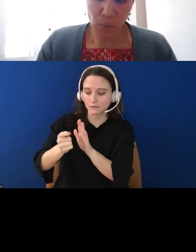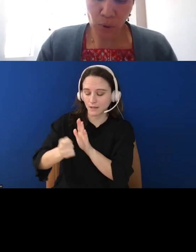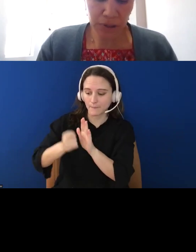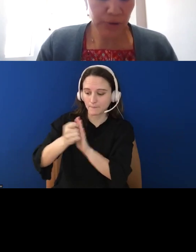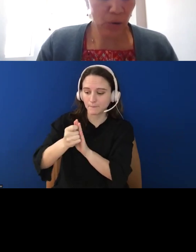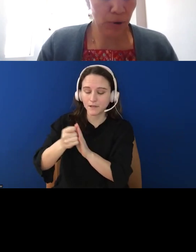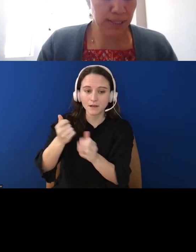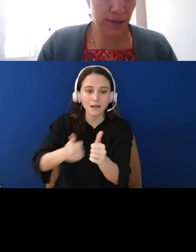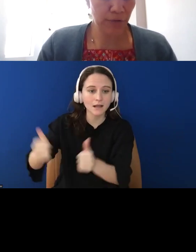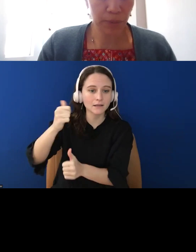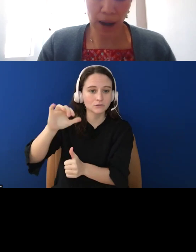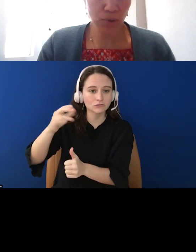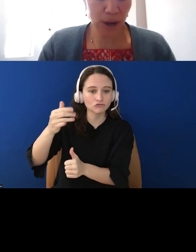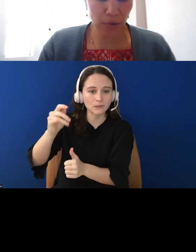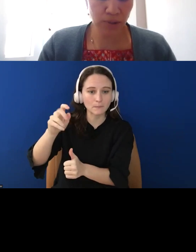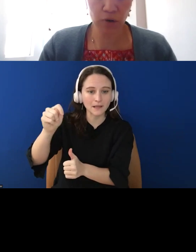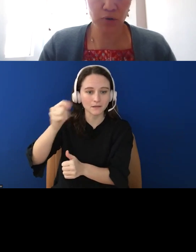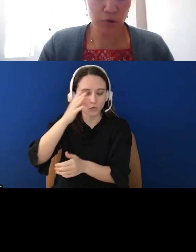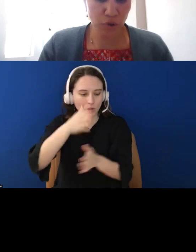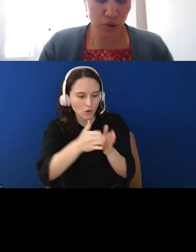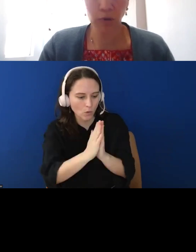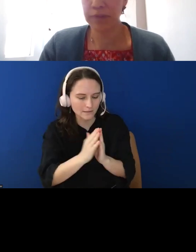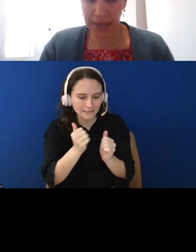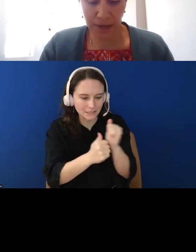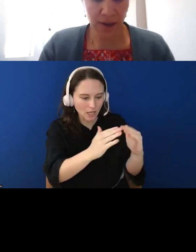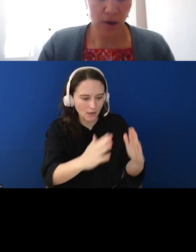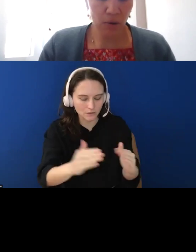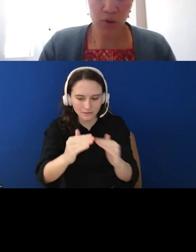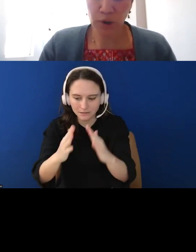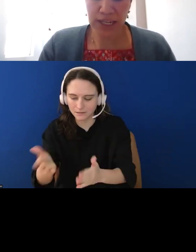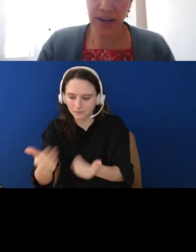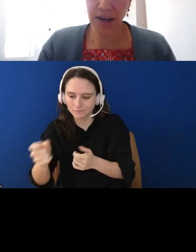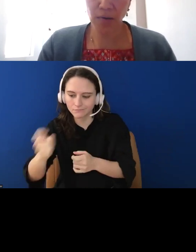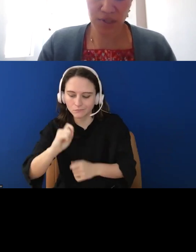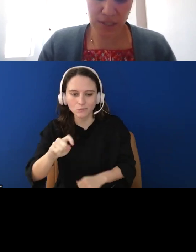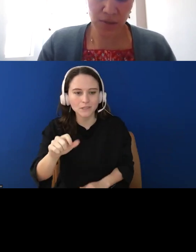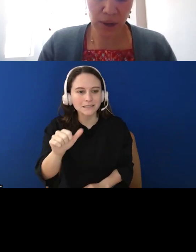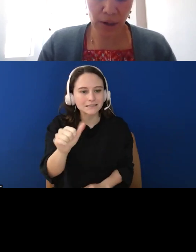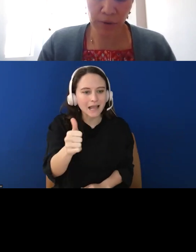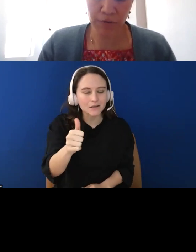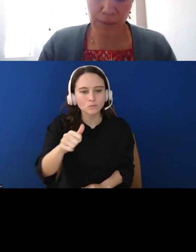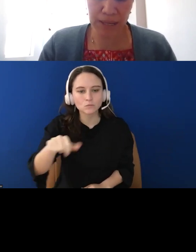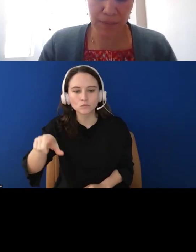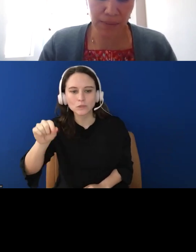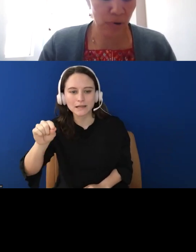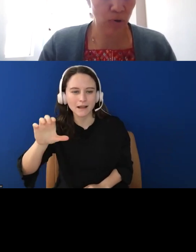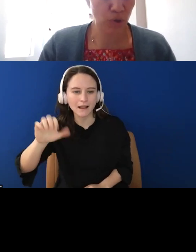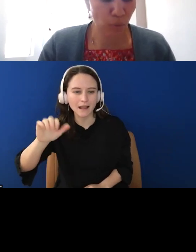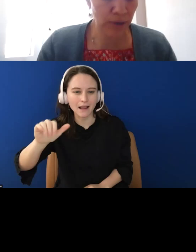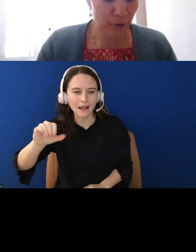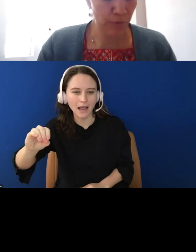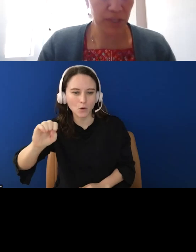chinamits would request from house to house the contribution of 10 or 20 cacao seeds to help a family member